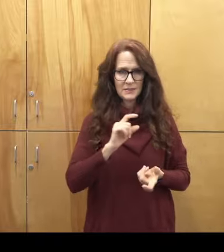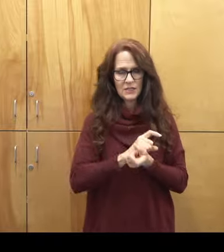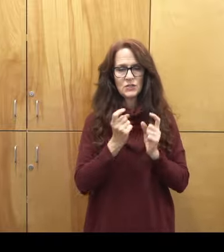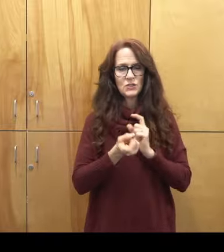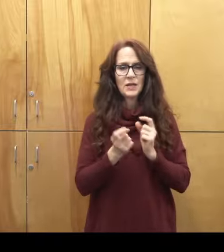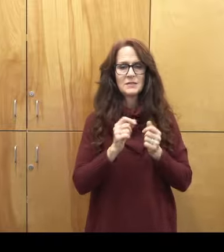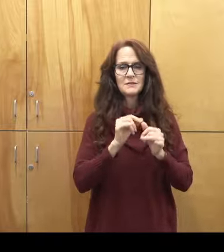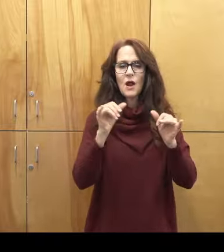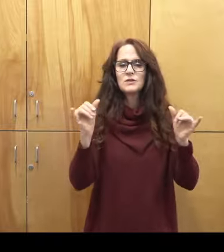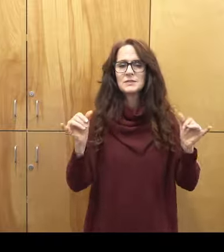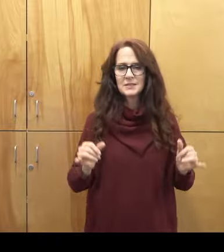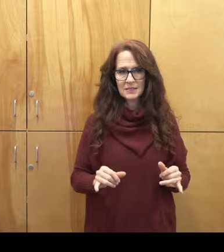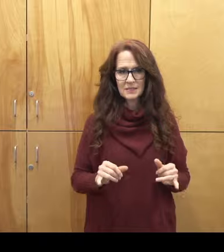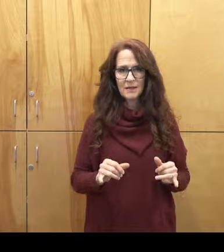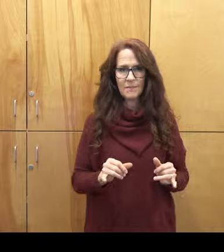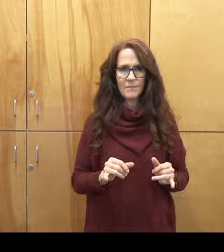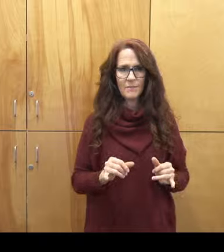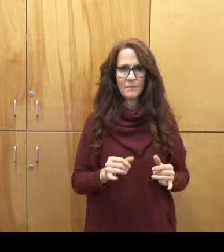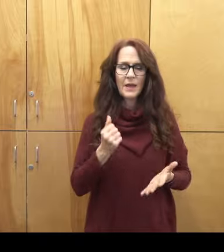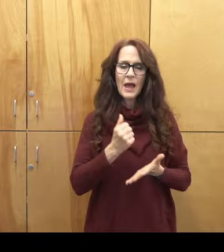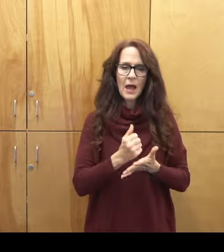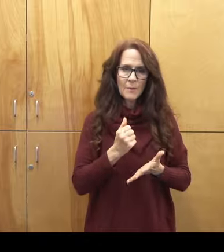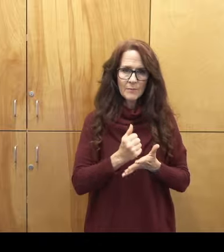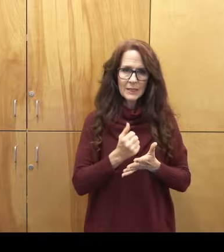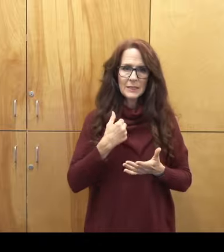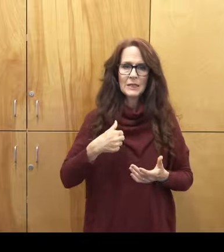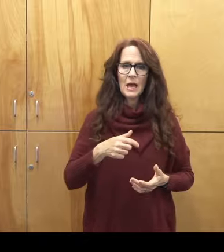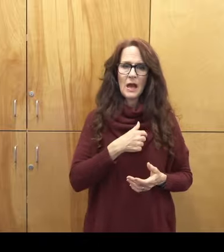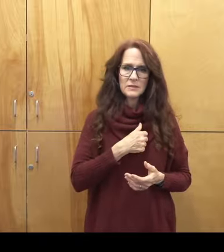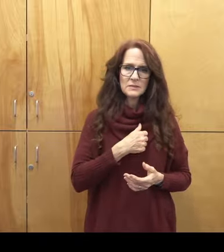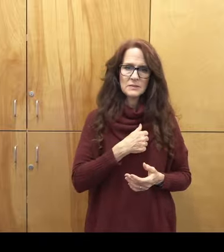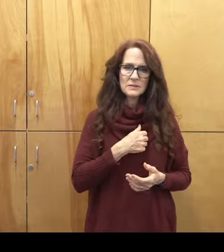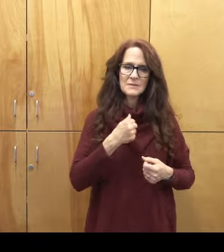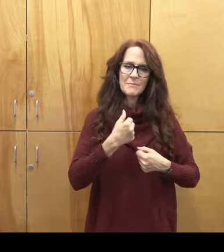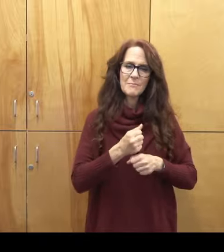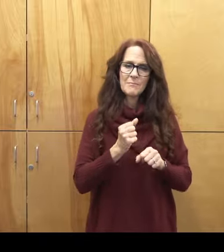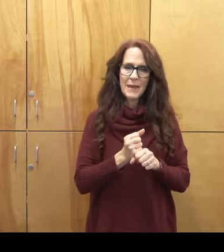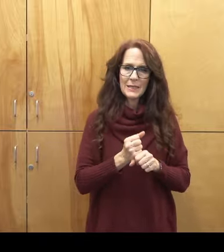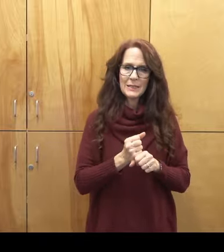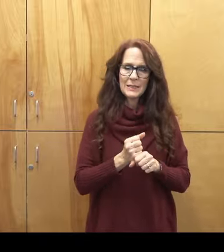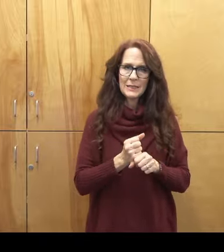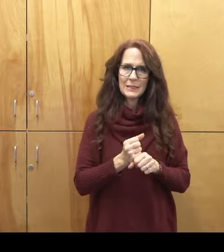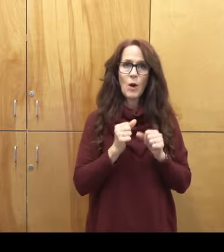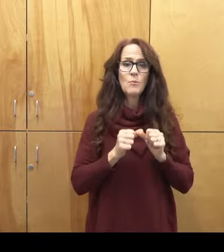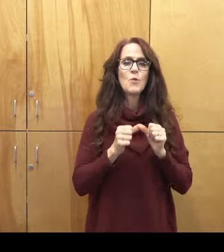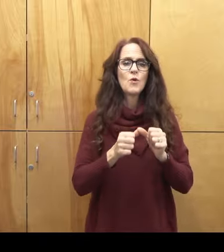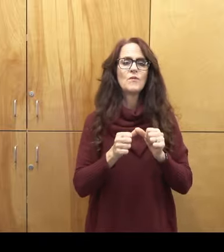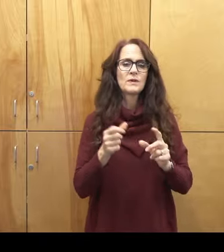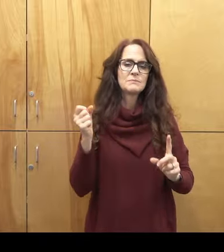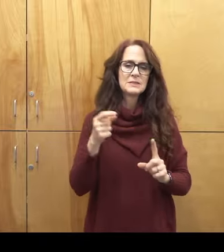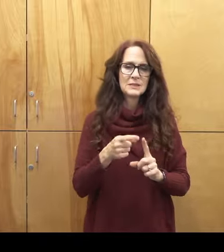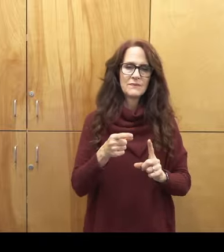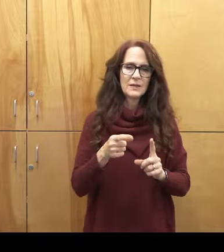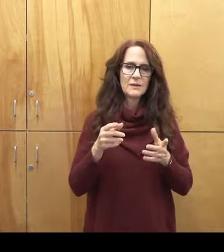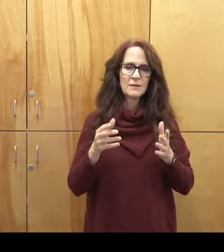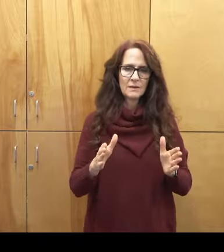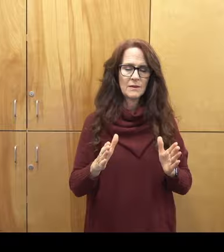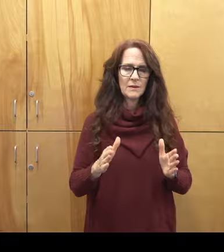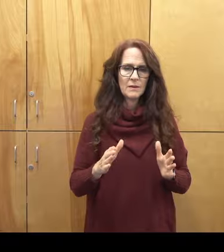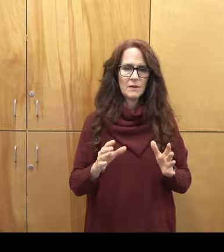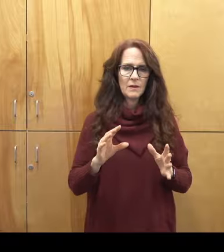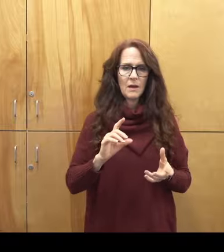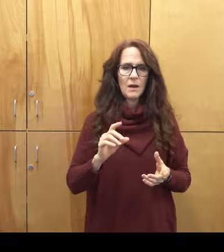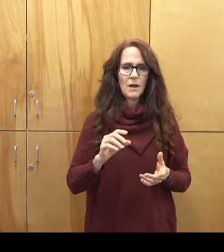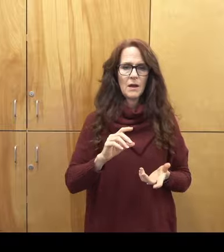our system that are helping us in terms of making, moving in this specific case, moving our